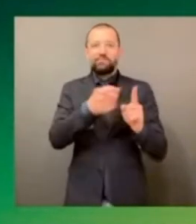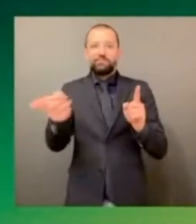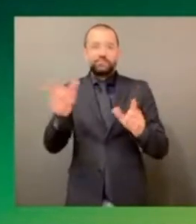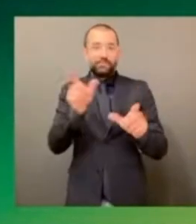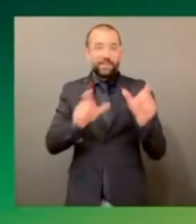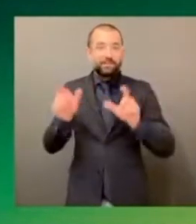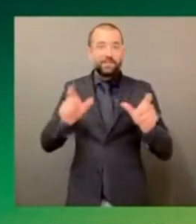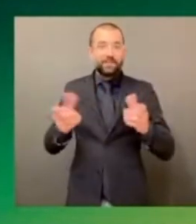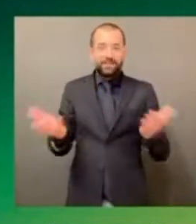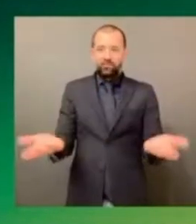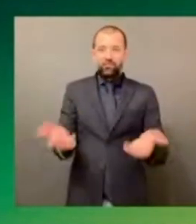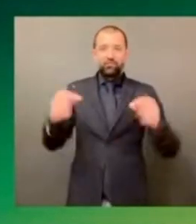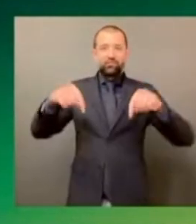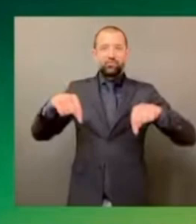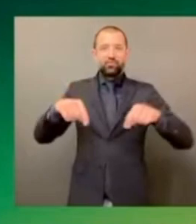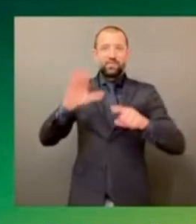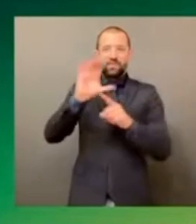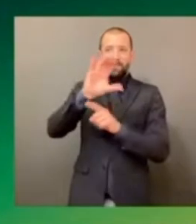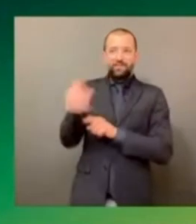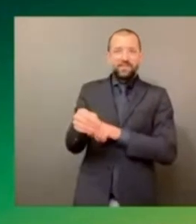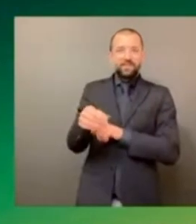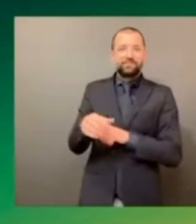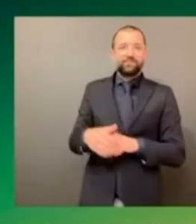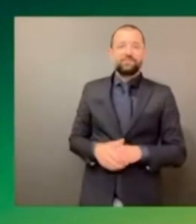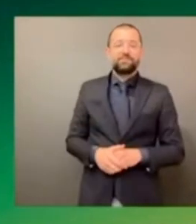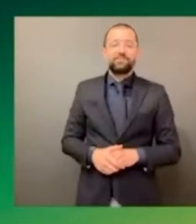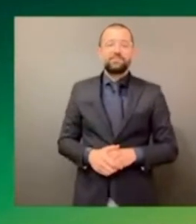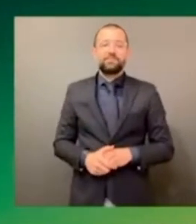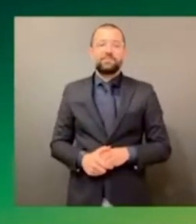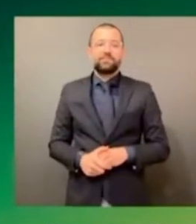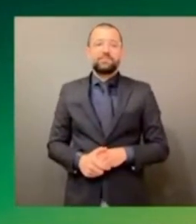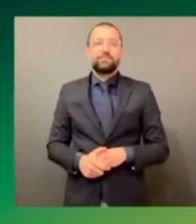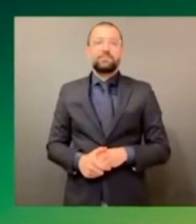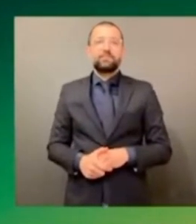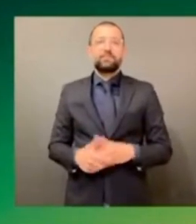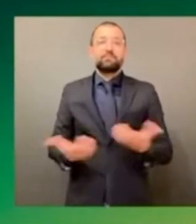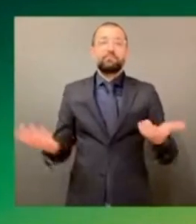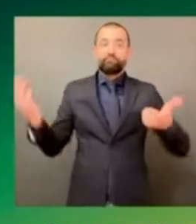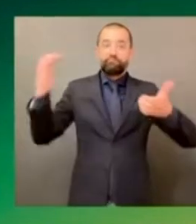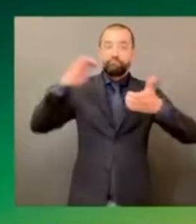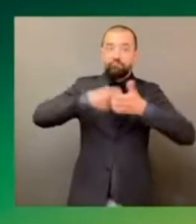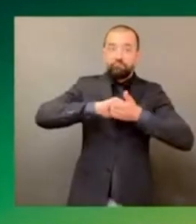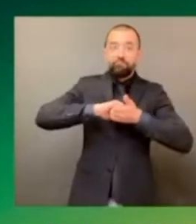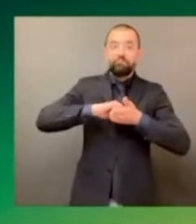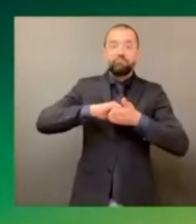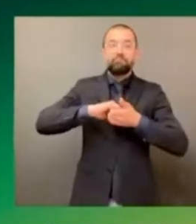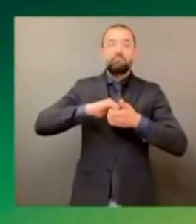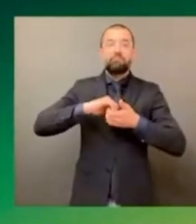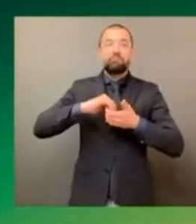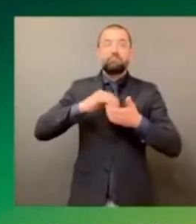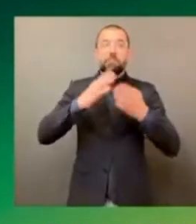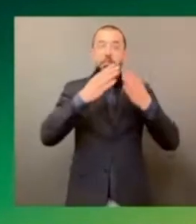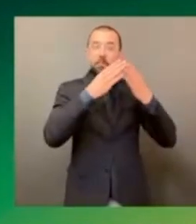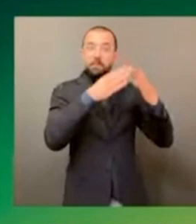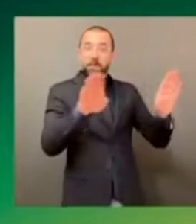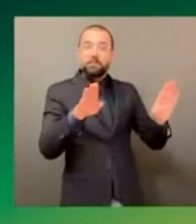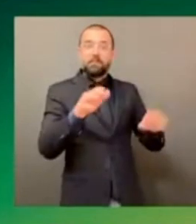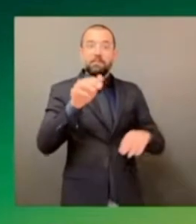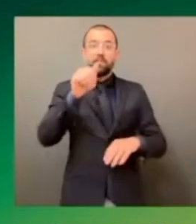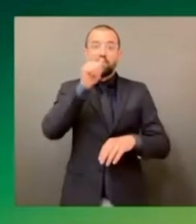the continent. To this end, the partnership between the public and private sectors is essential.